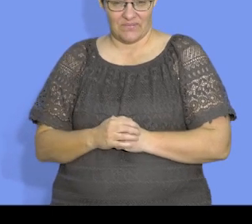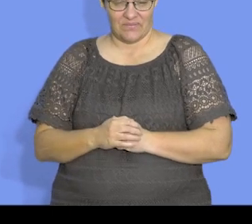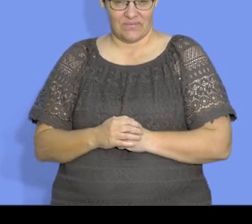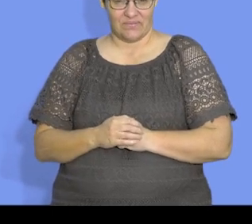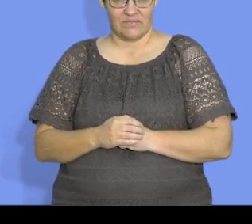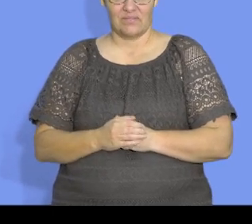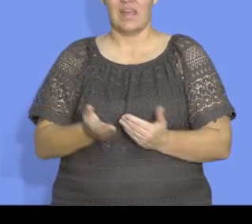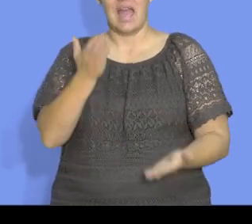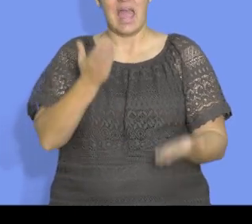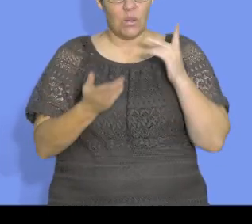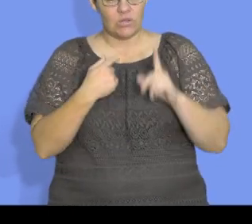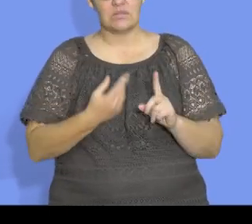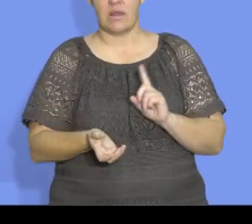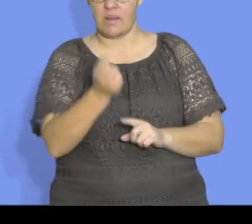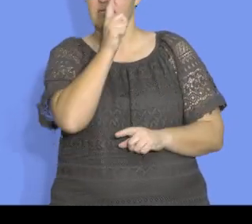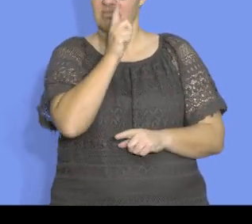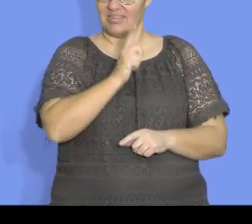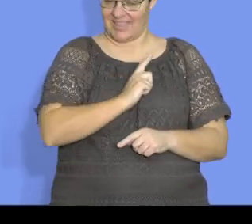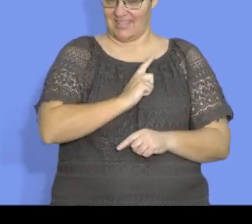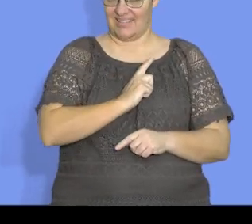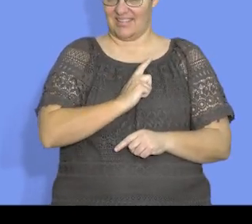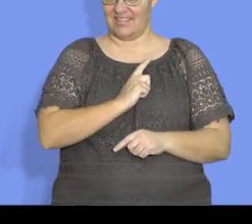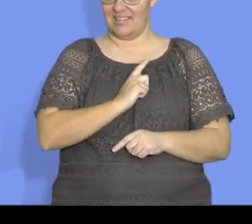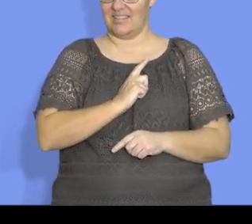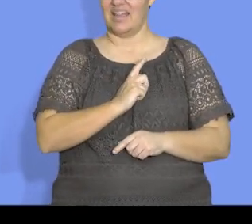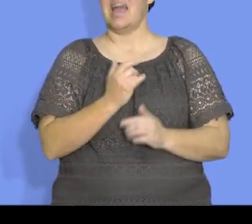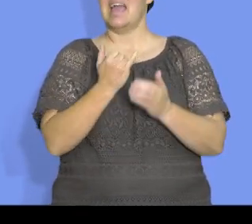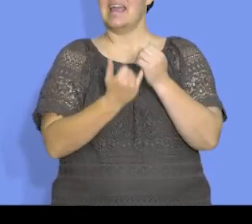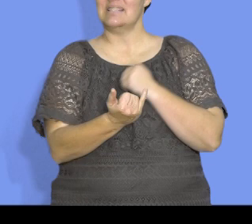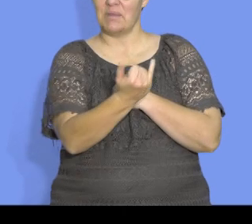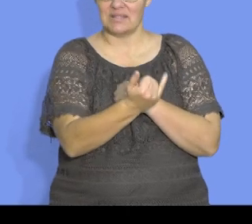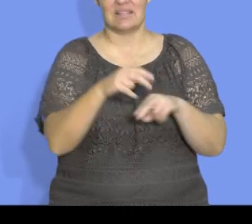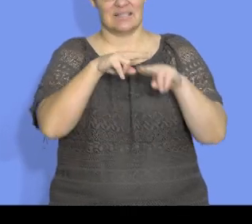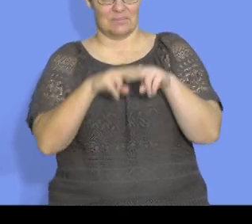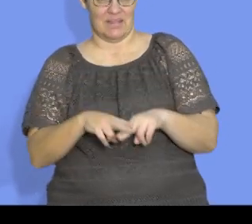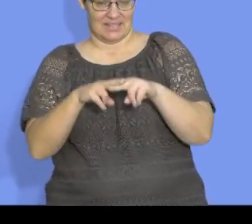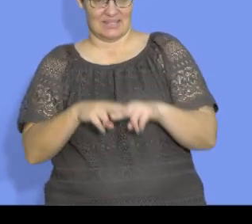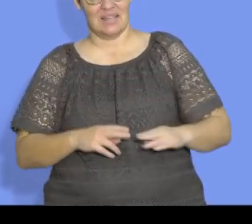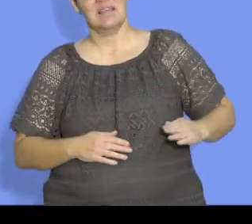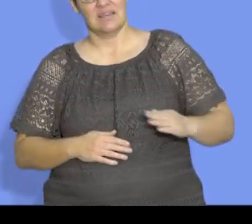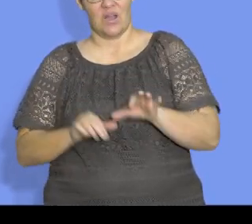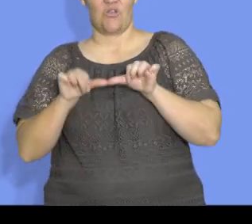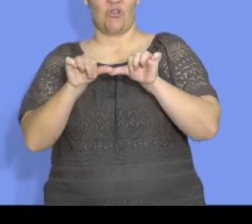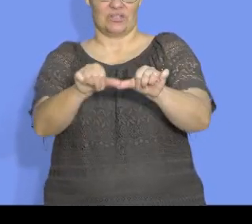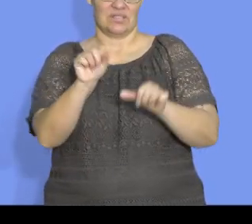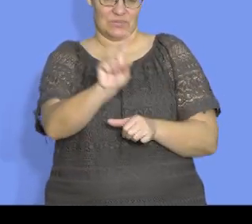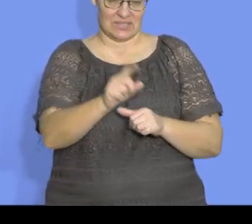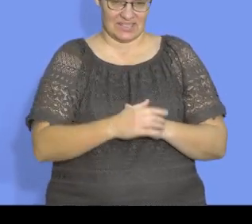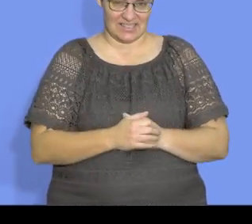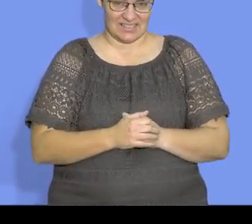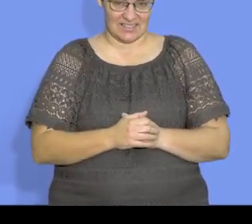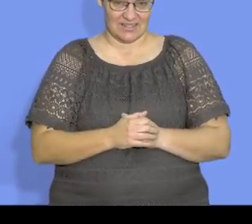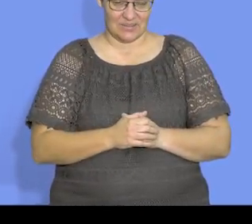the equation predicts for us what is the independent, the dependent, and what's the constant. I